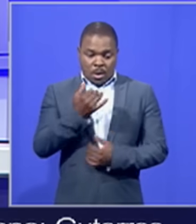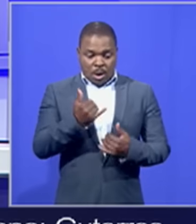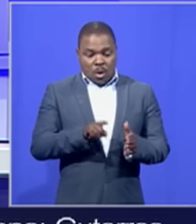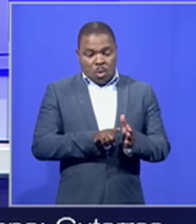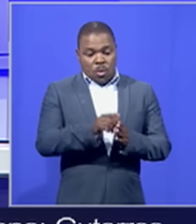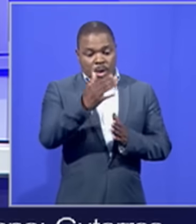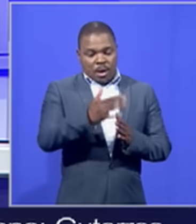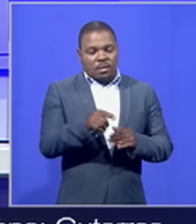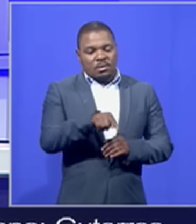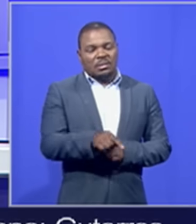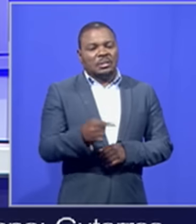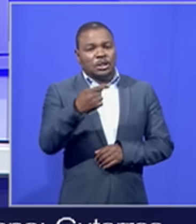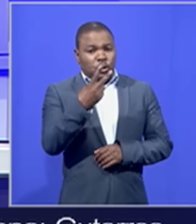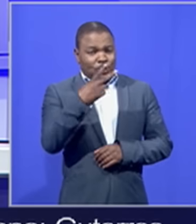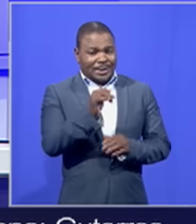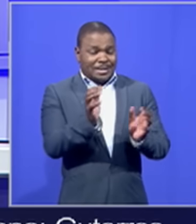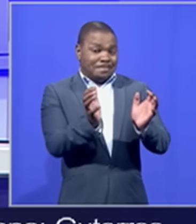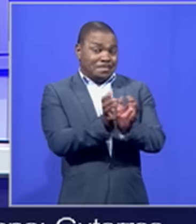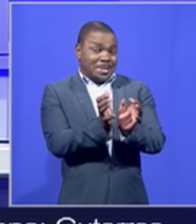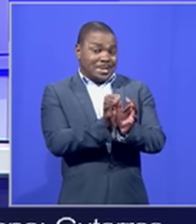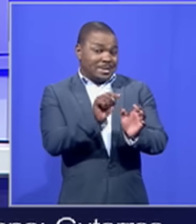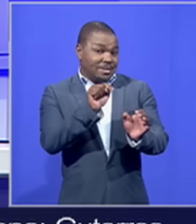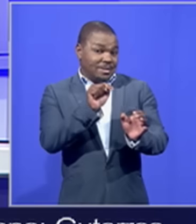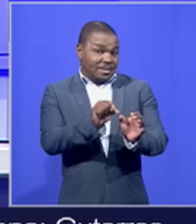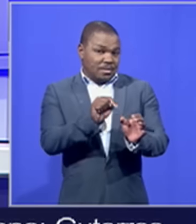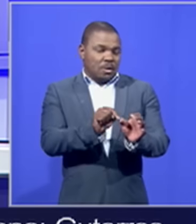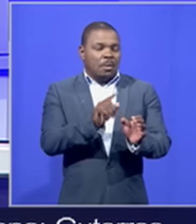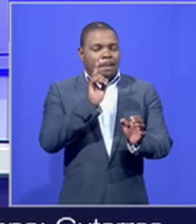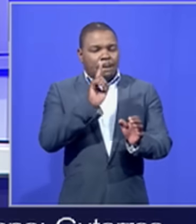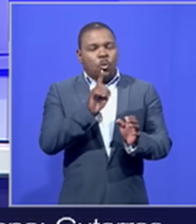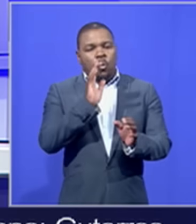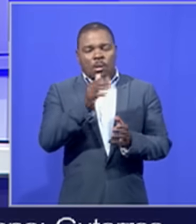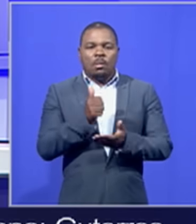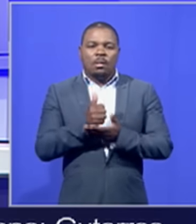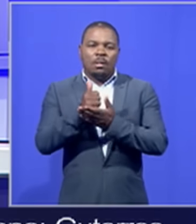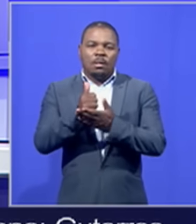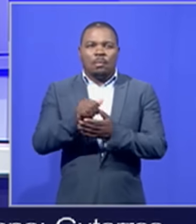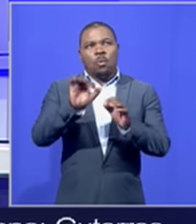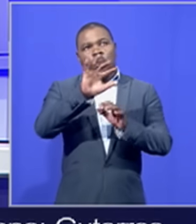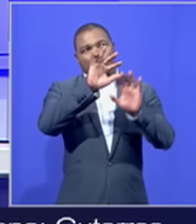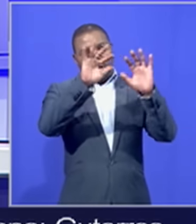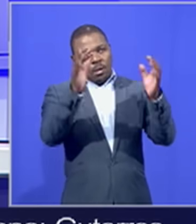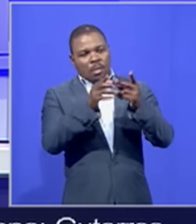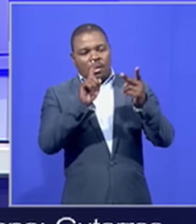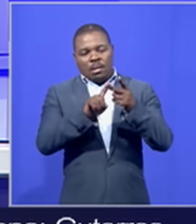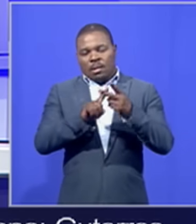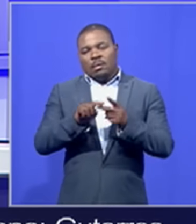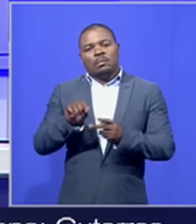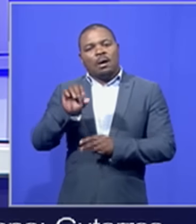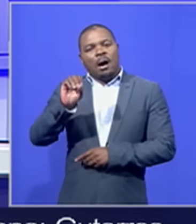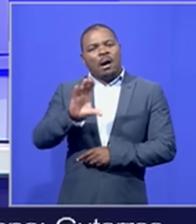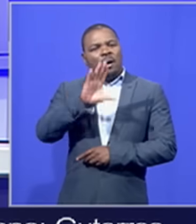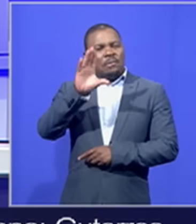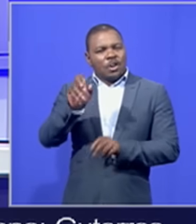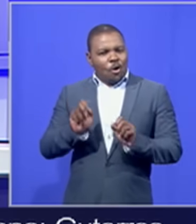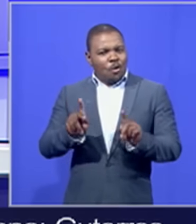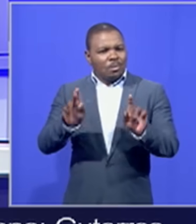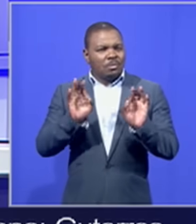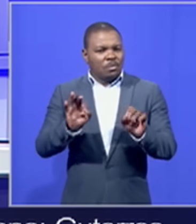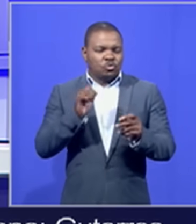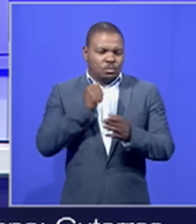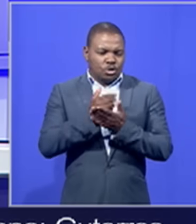jwa beke ya baeteledipele ba dinaga tsa G20 e tla tlamela lefatshe le Afrika ka ditshono tse di botlhokwa tsa go matlafatsa tiriso